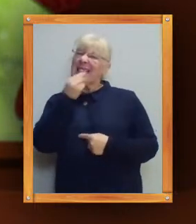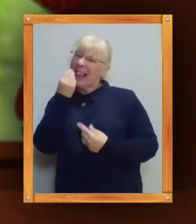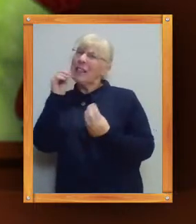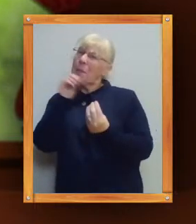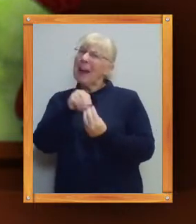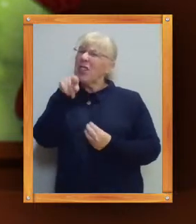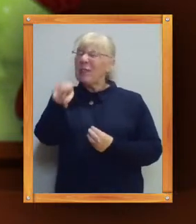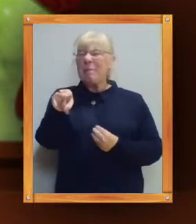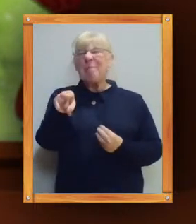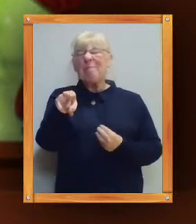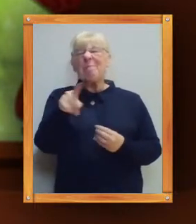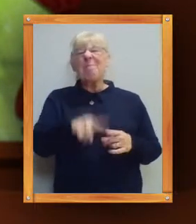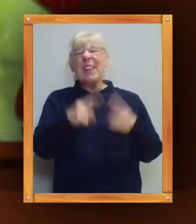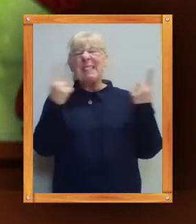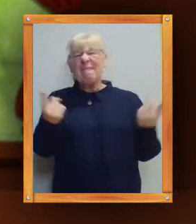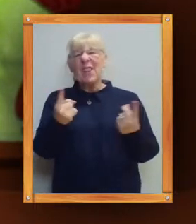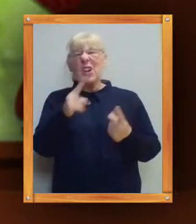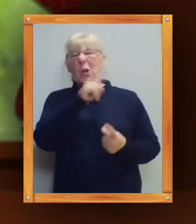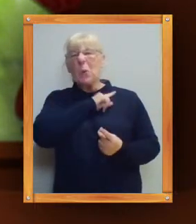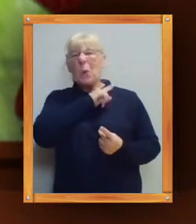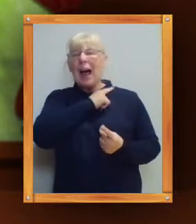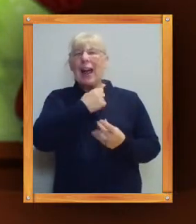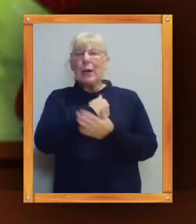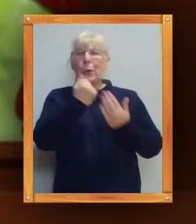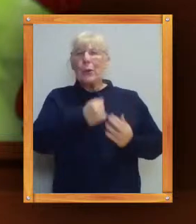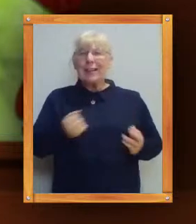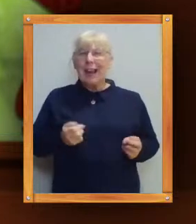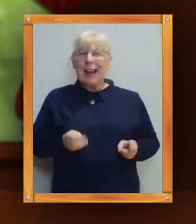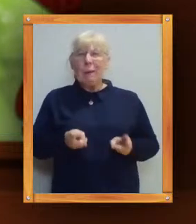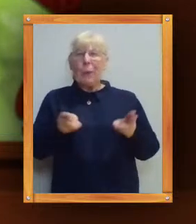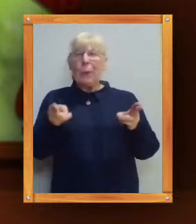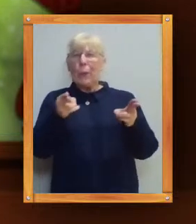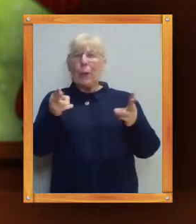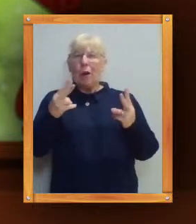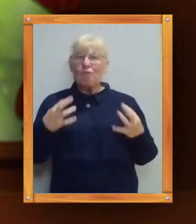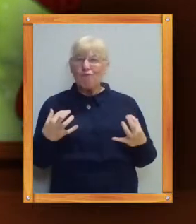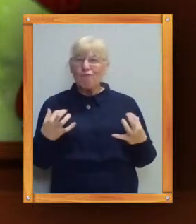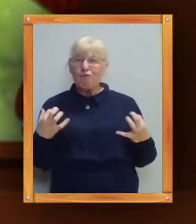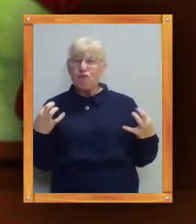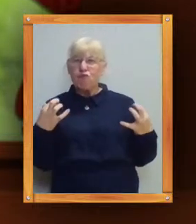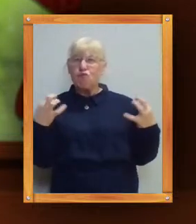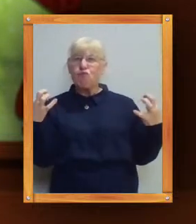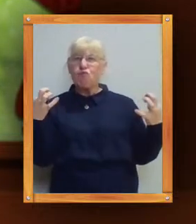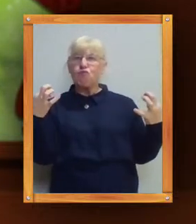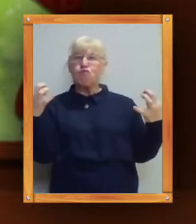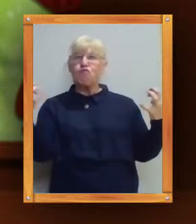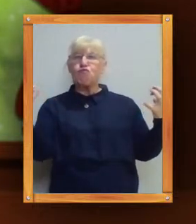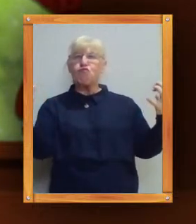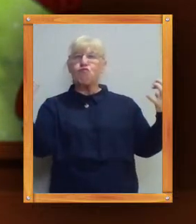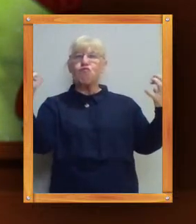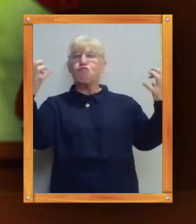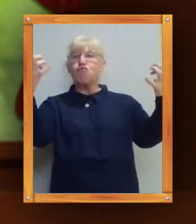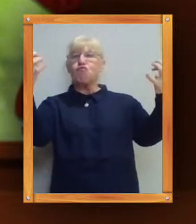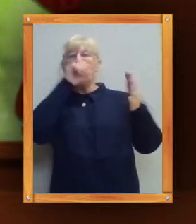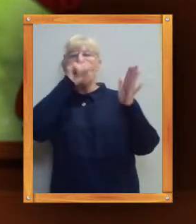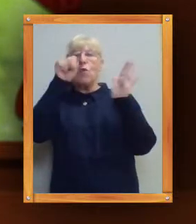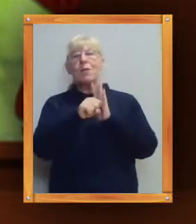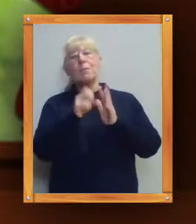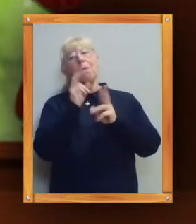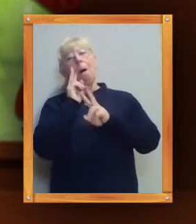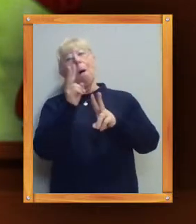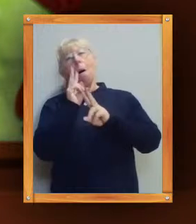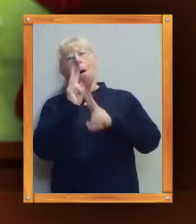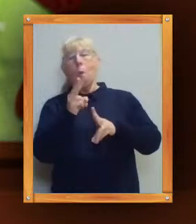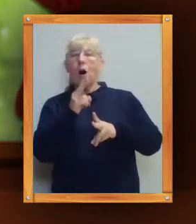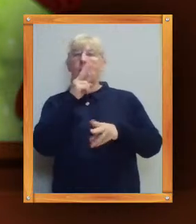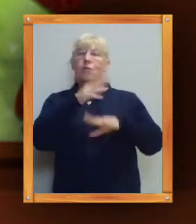Lane. Hundreds of us packed around the Christmas tree for the official switch on. So what we've decided to do this year at